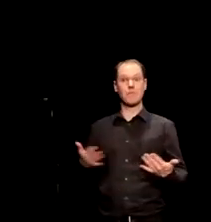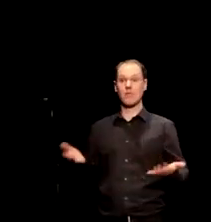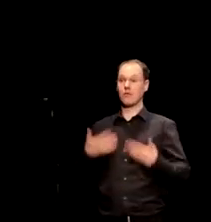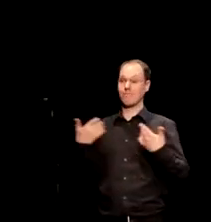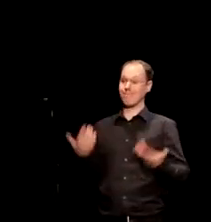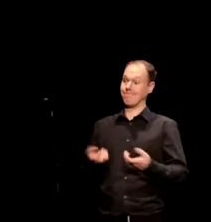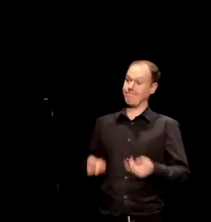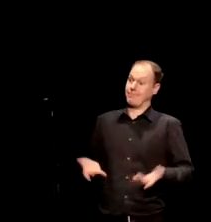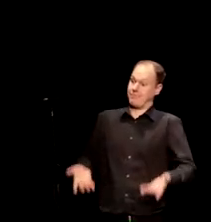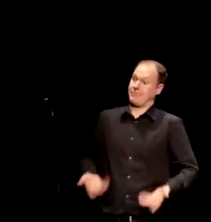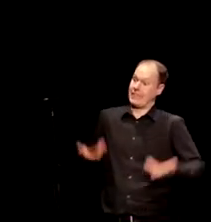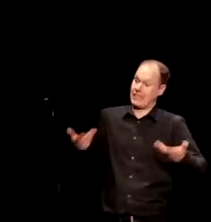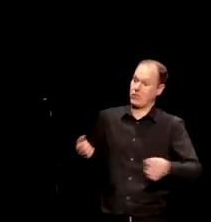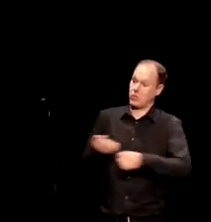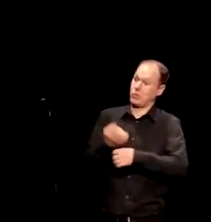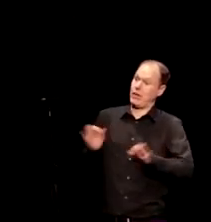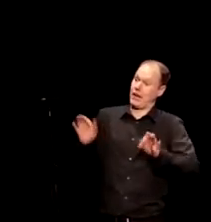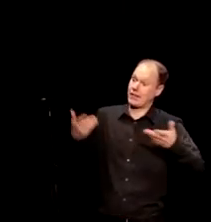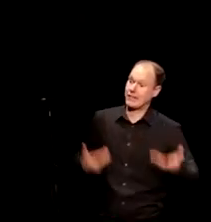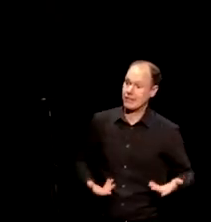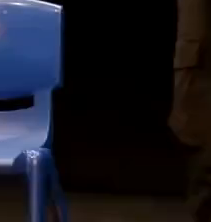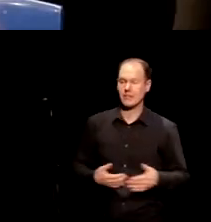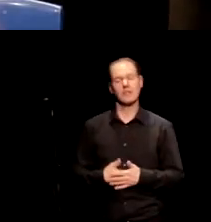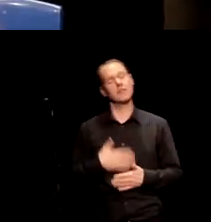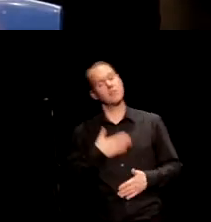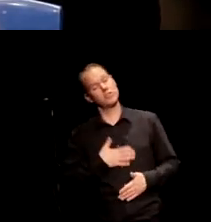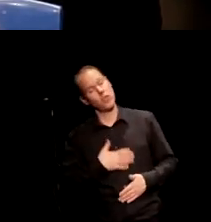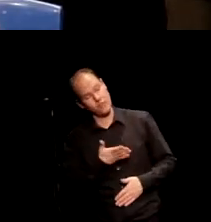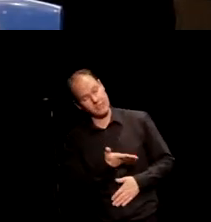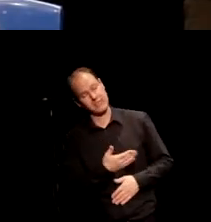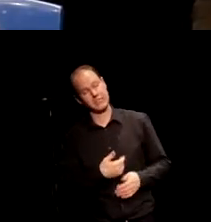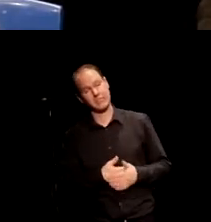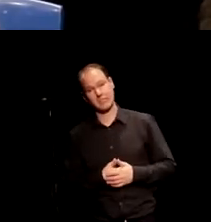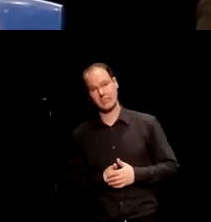helpless. Oh, God. I'm sorry, Rob.